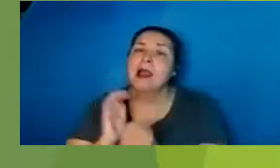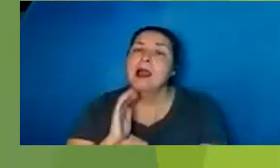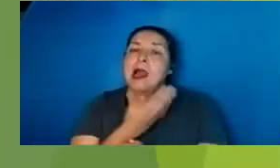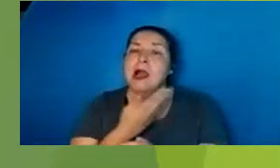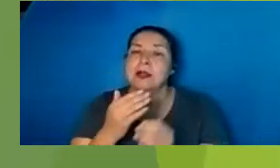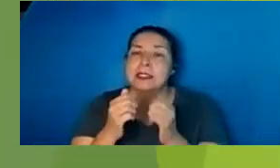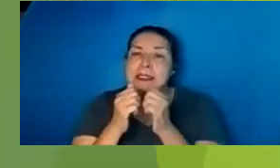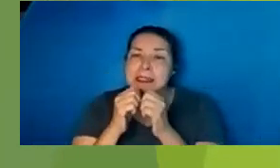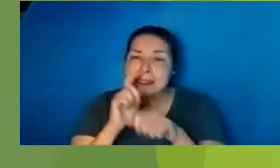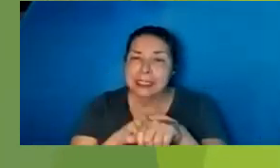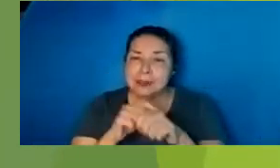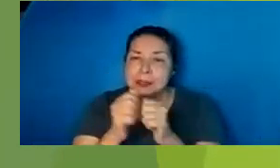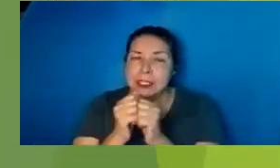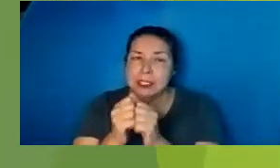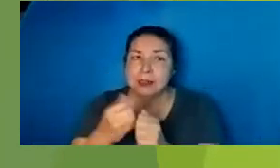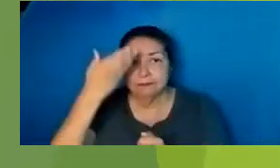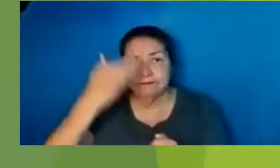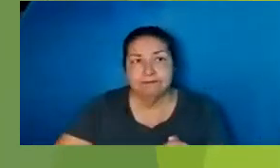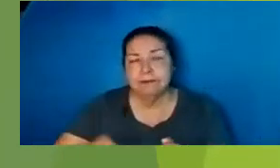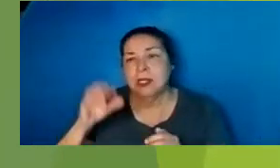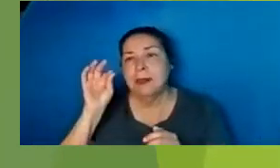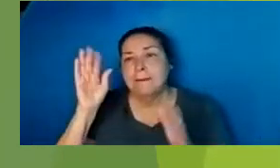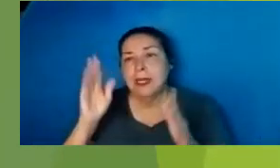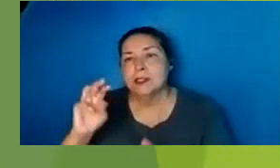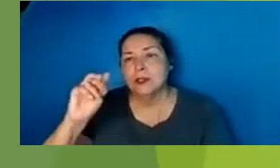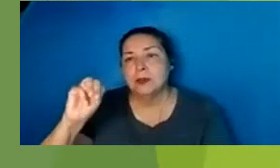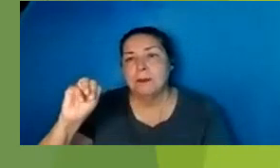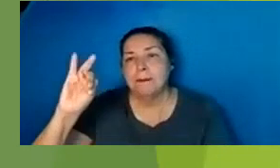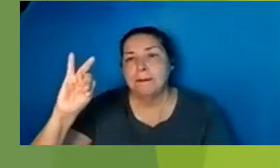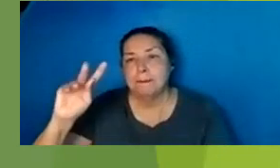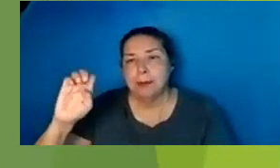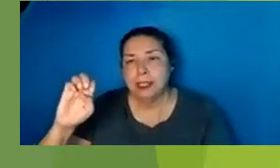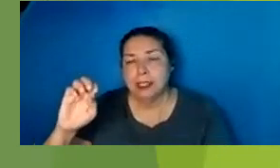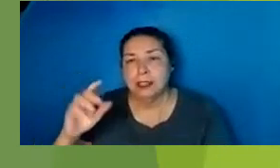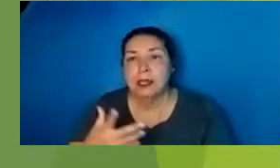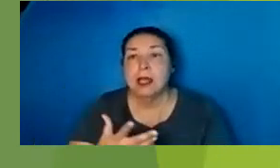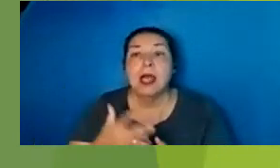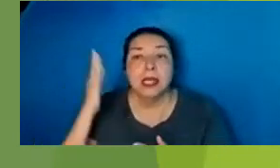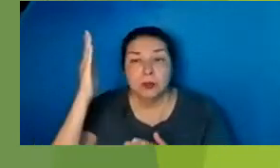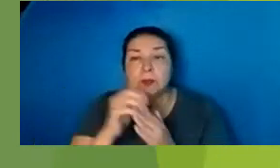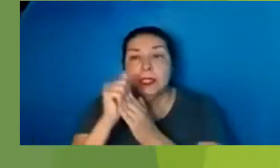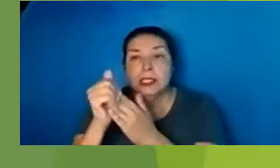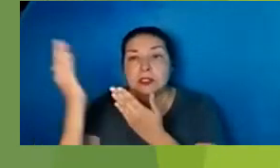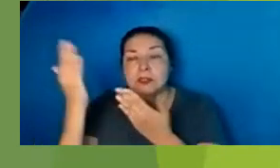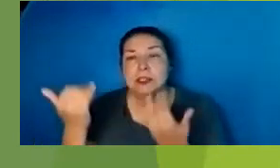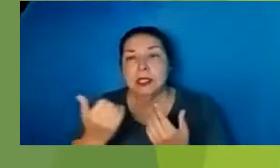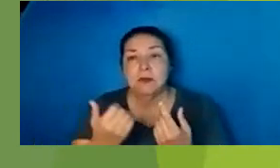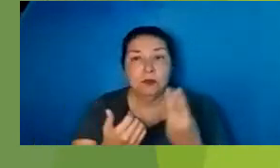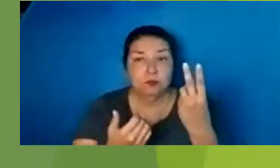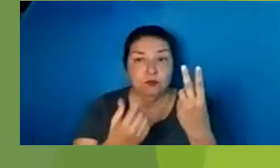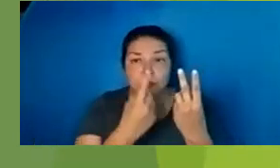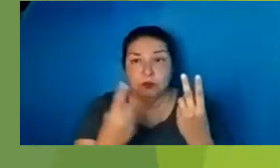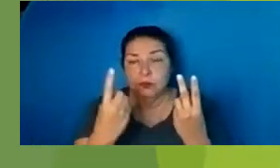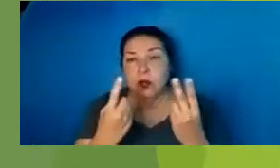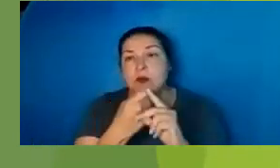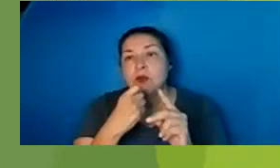I am Pastor Mike Robelch and I'll be leading the service today. I'm one of the pastors at Peace Lutheran Church in Pico Rivera and